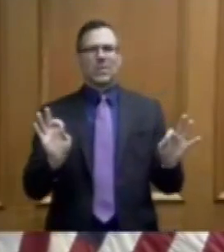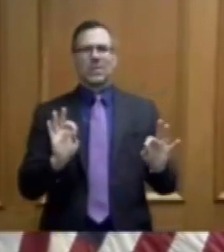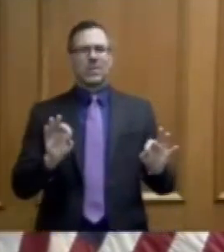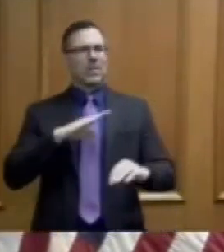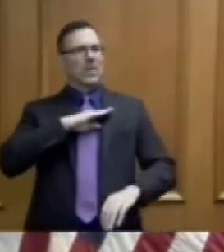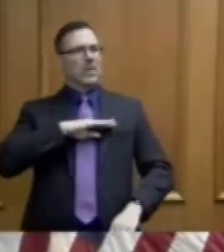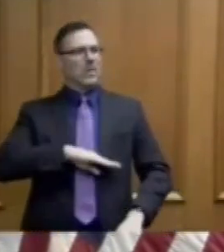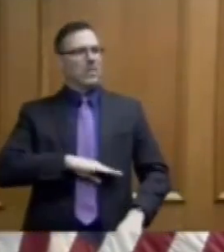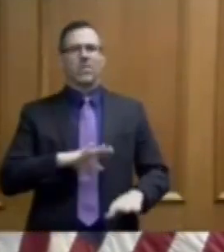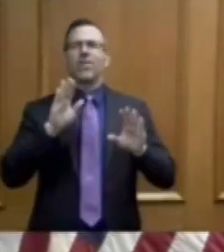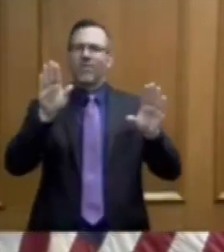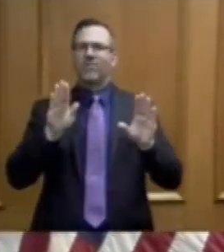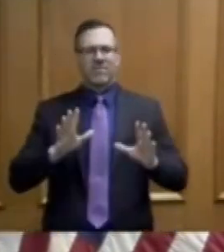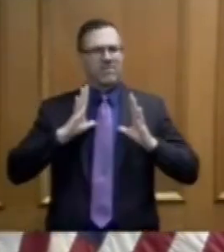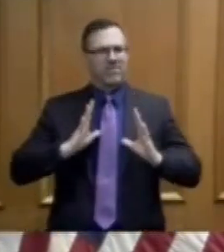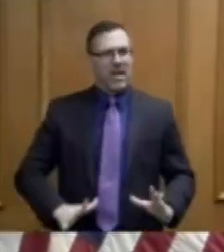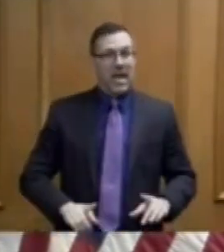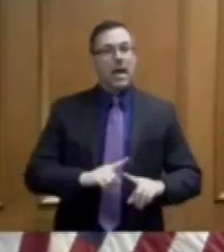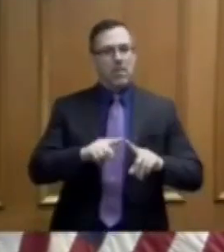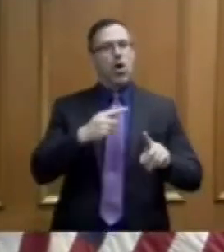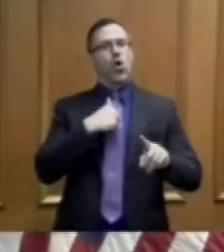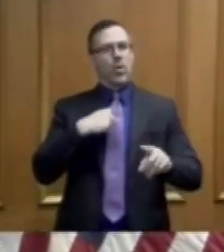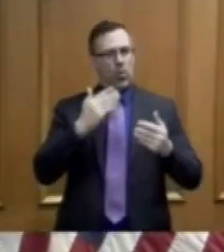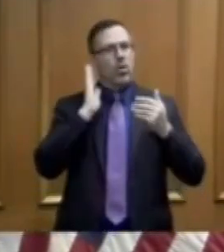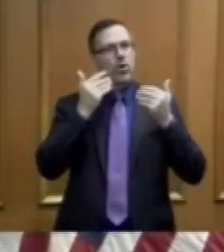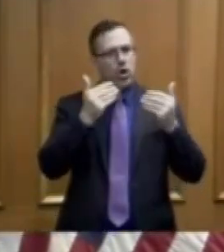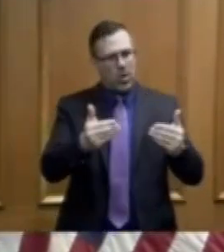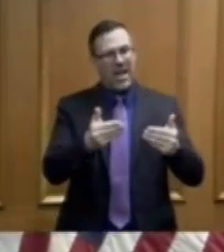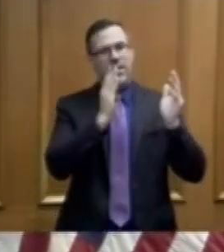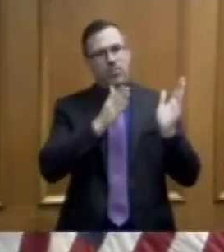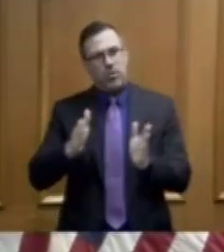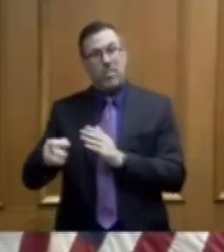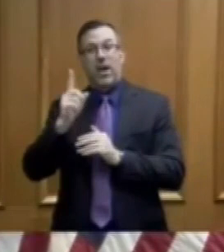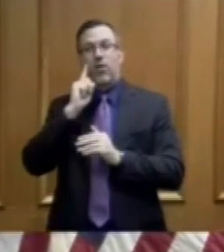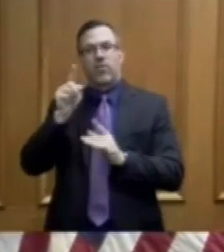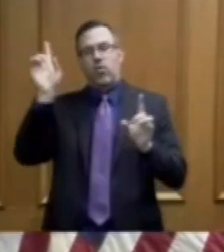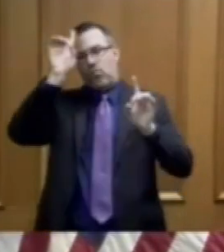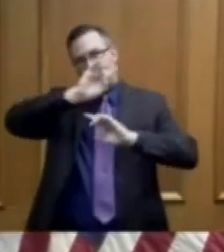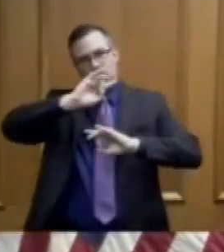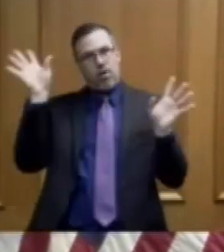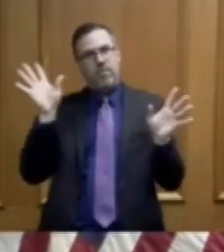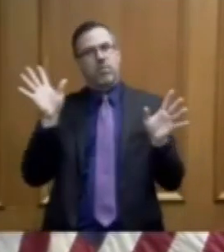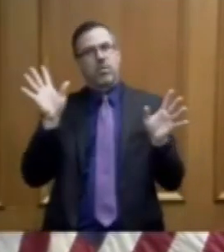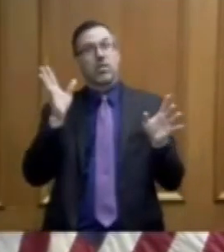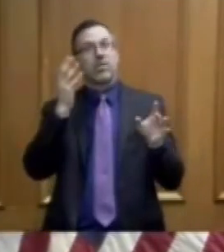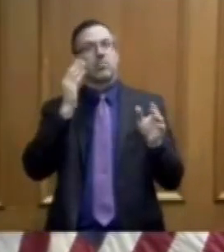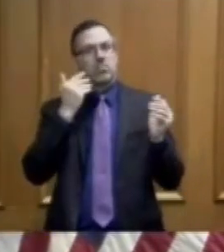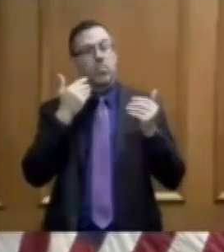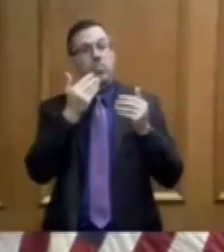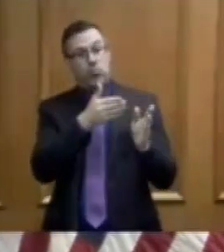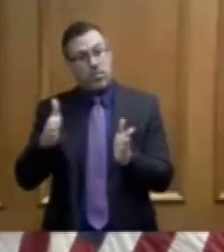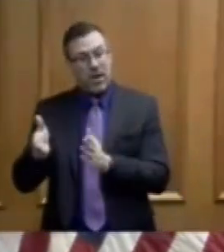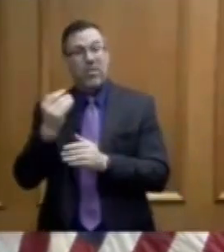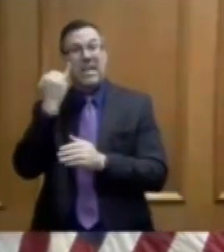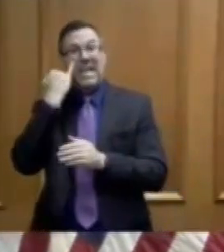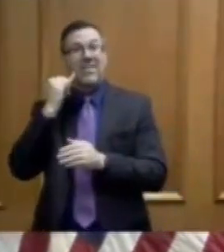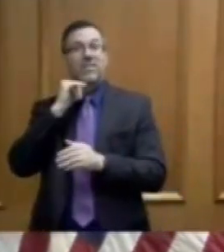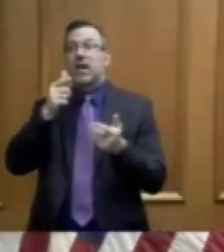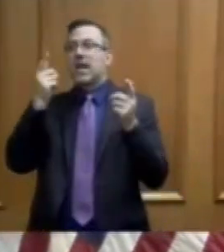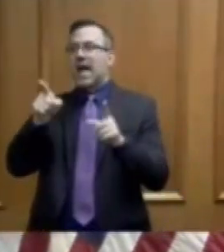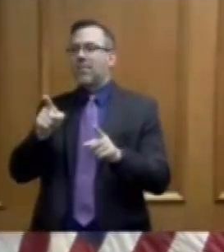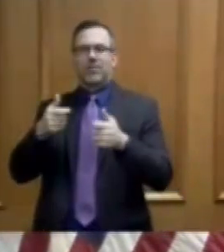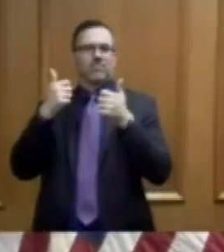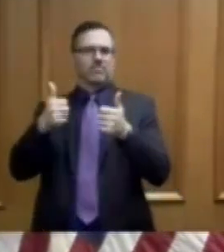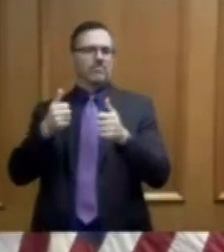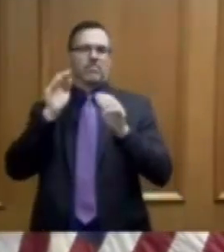to prepare for the worst case scenario. We believe what appears to be, the models tell us, as the worst case surge. If we